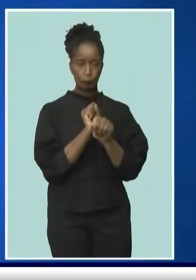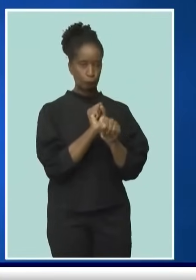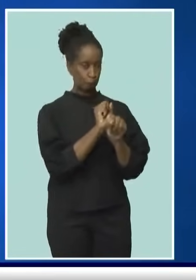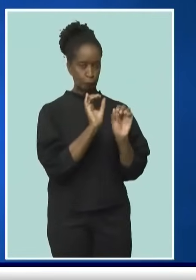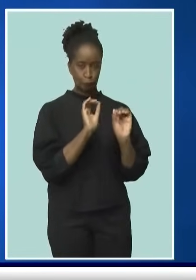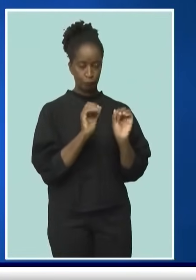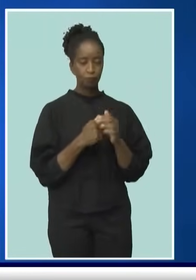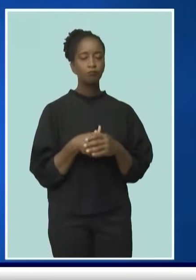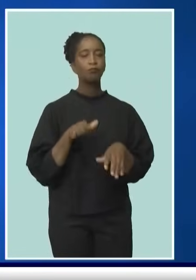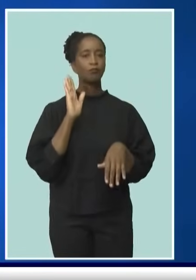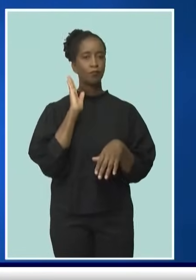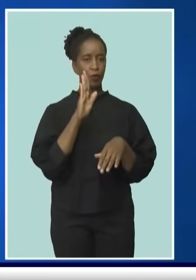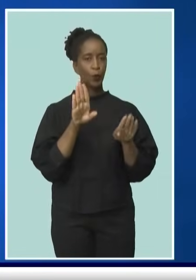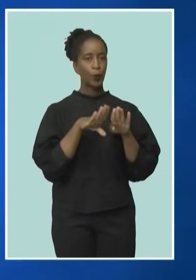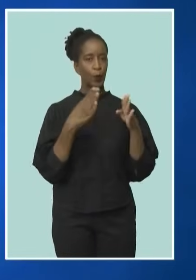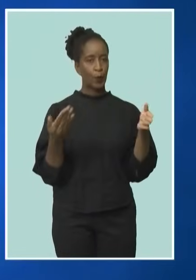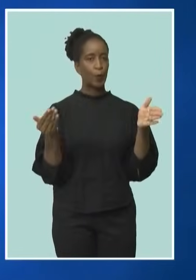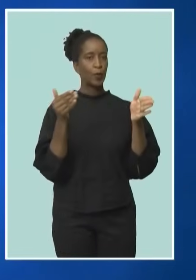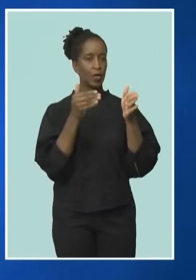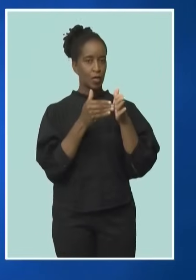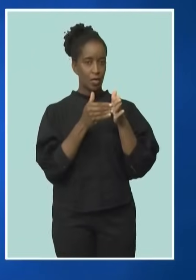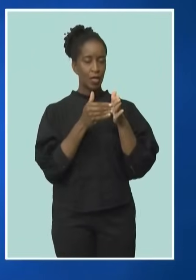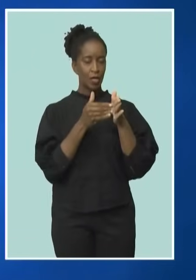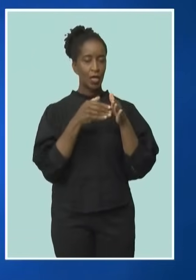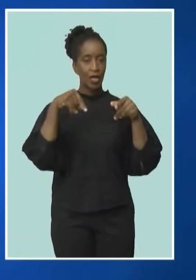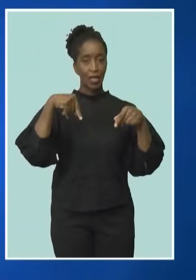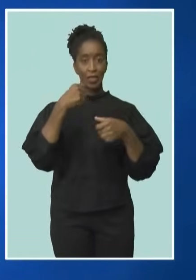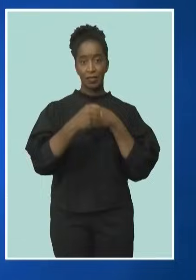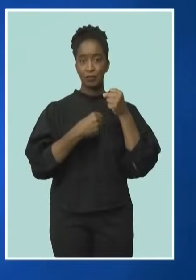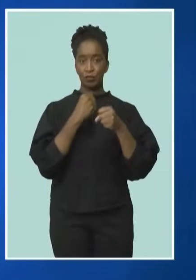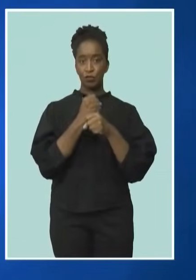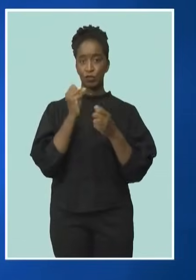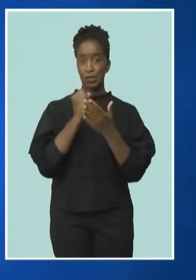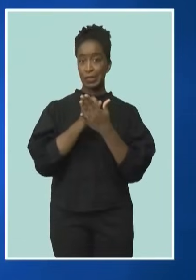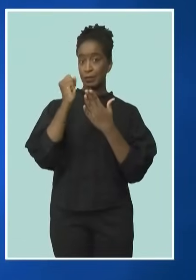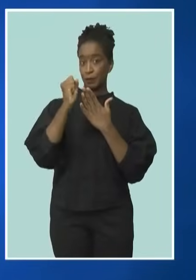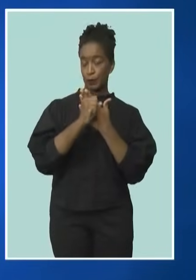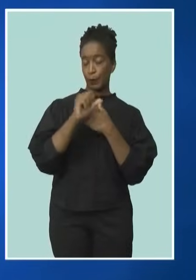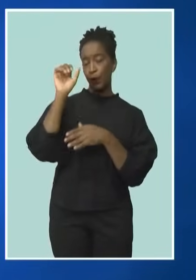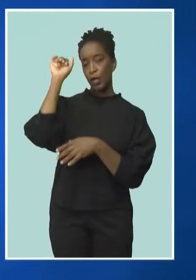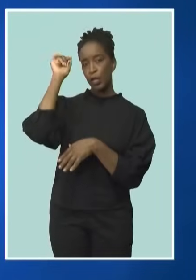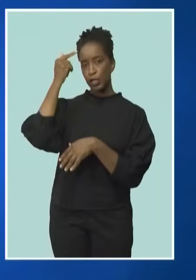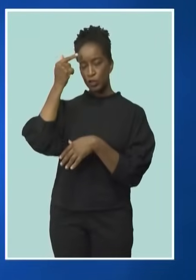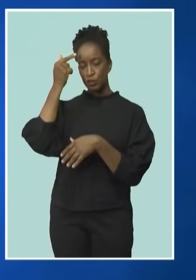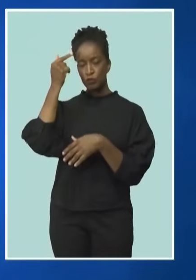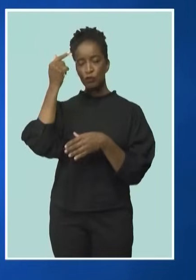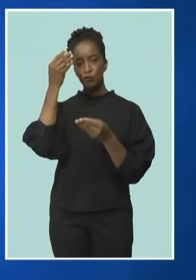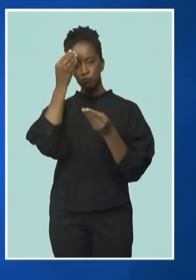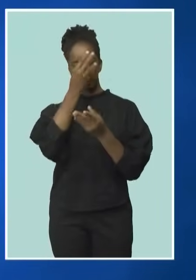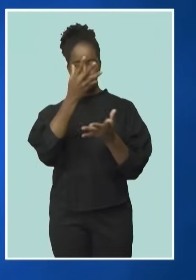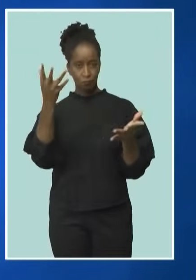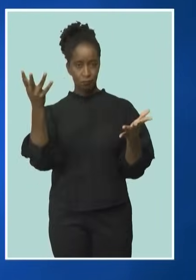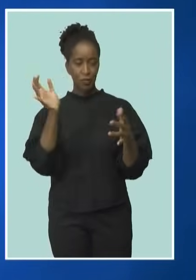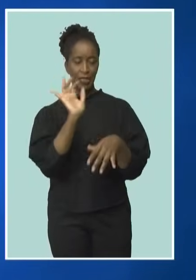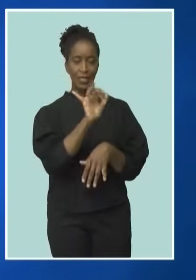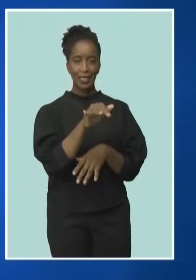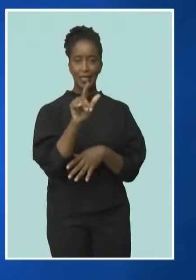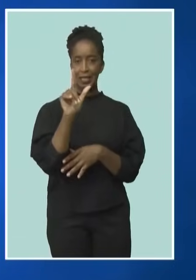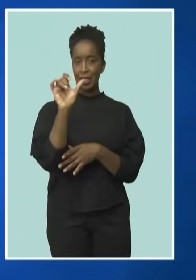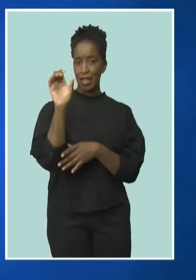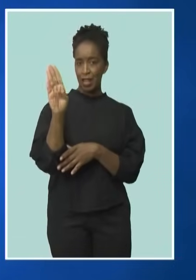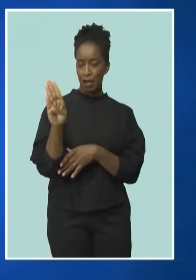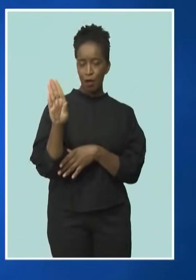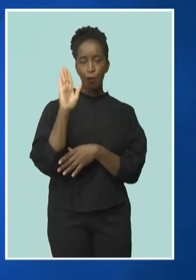functioning again by the first week in September. Attorney General Dale Marshall says the crime lab will be outfitted